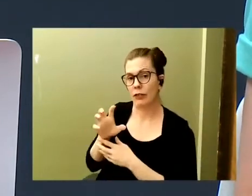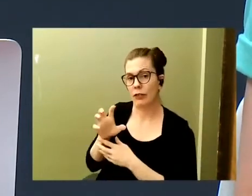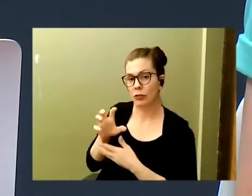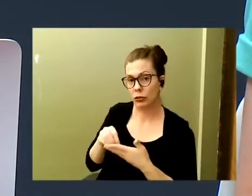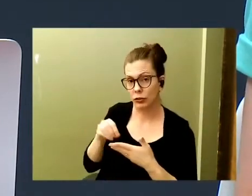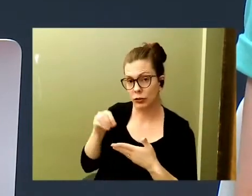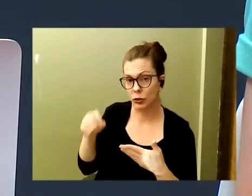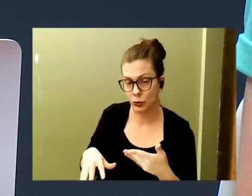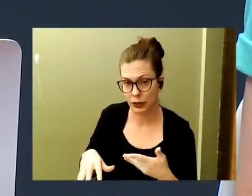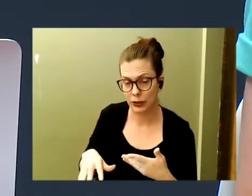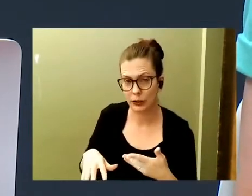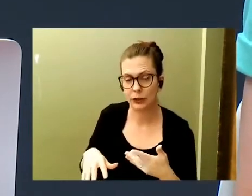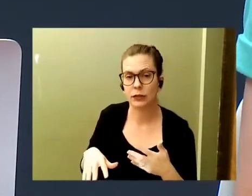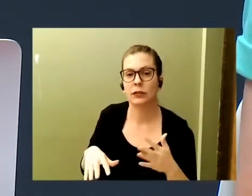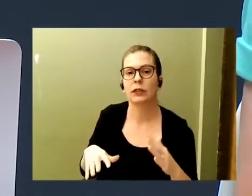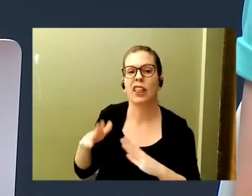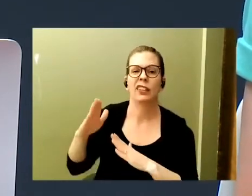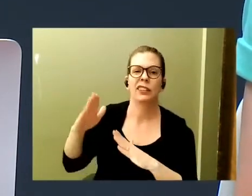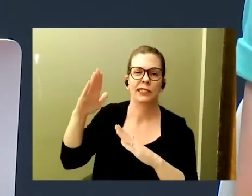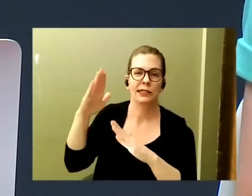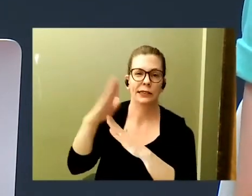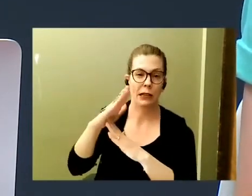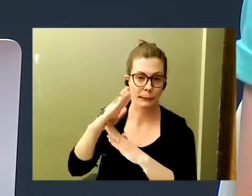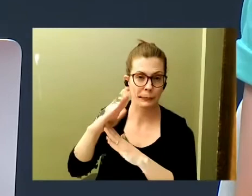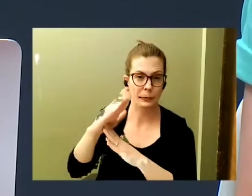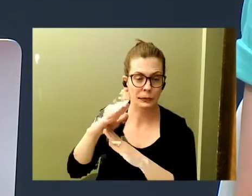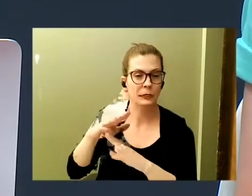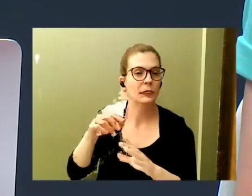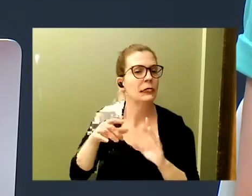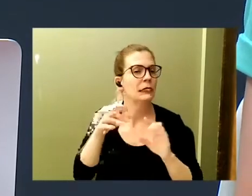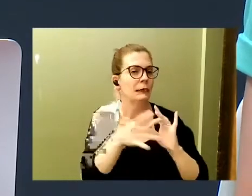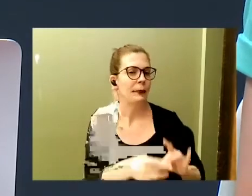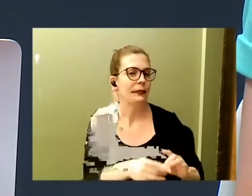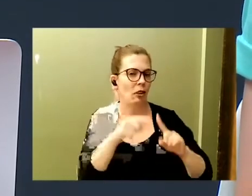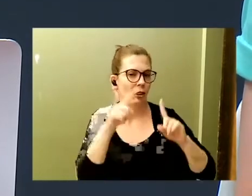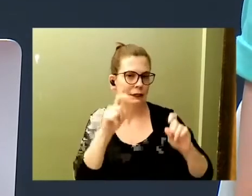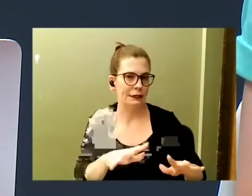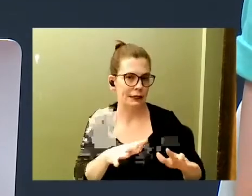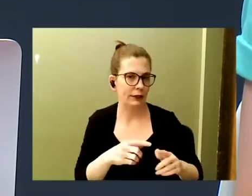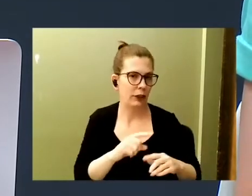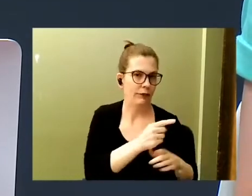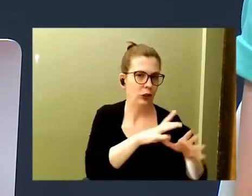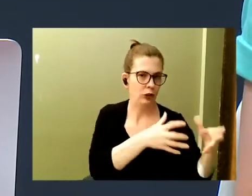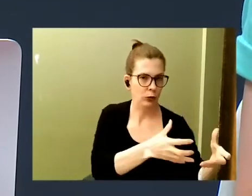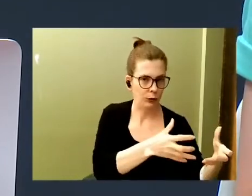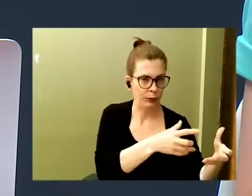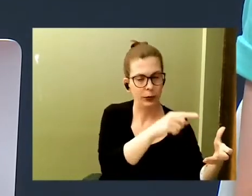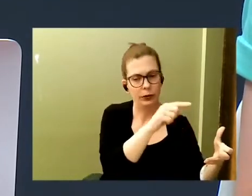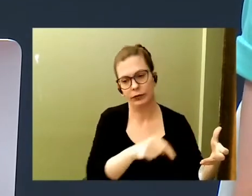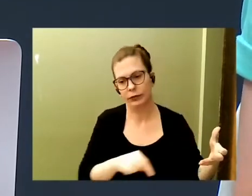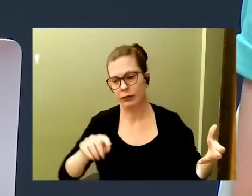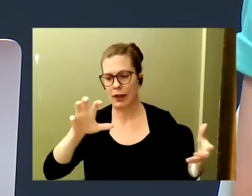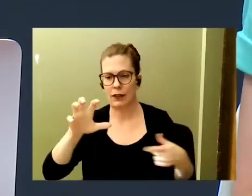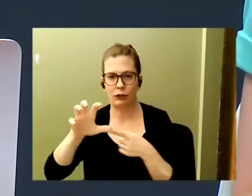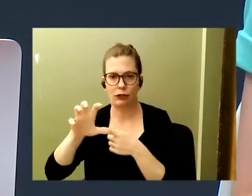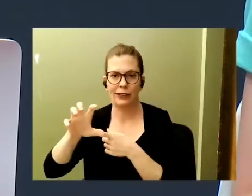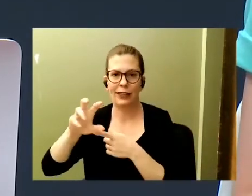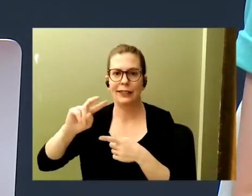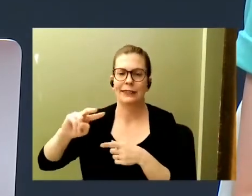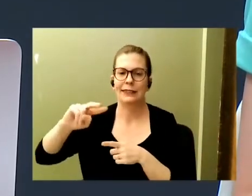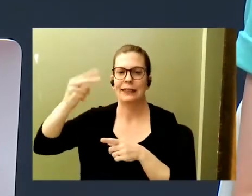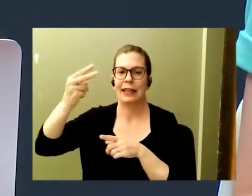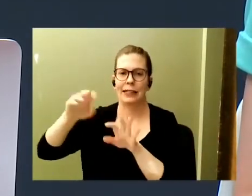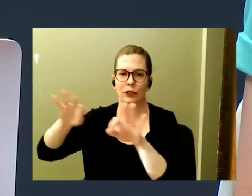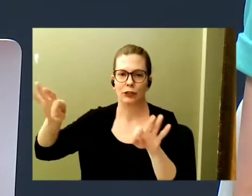top performance based on assessment in the first nano degree, are going to be given the second nano degree, a scholarship